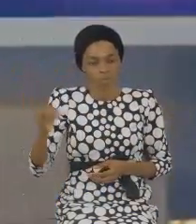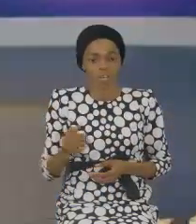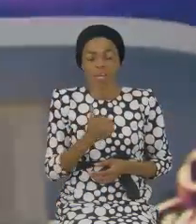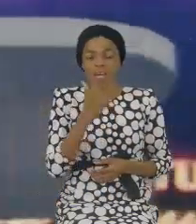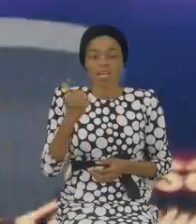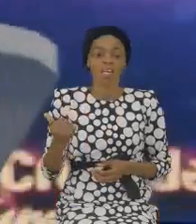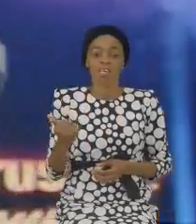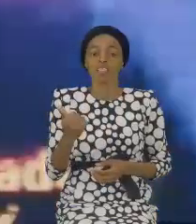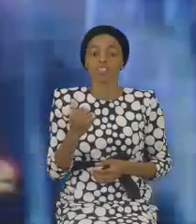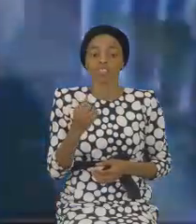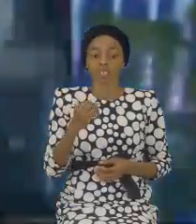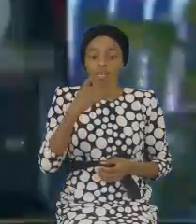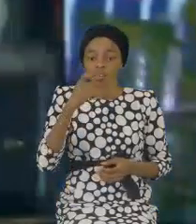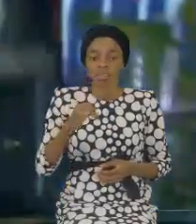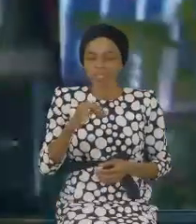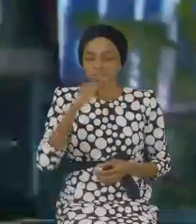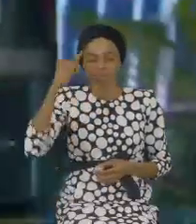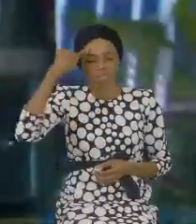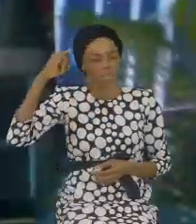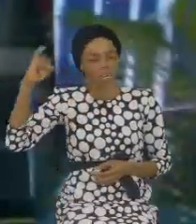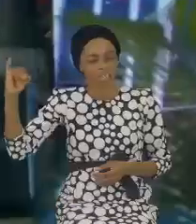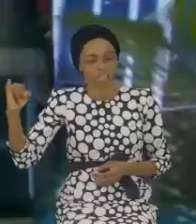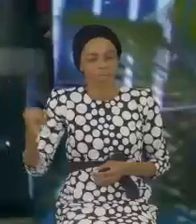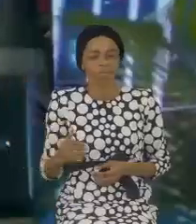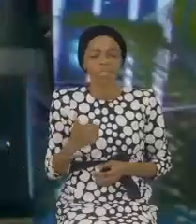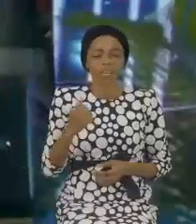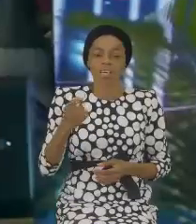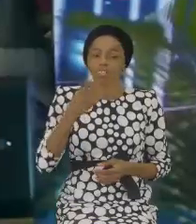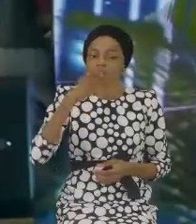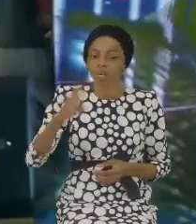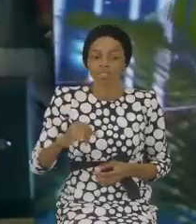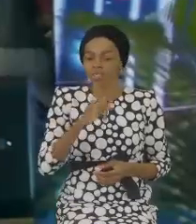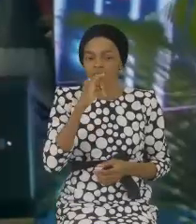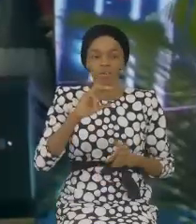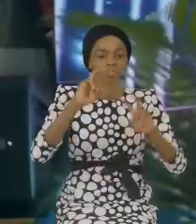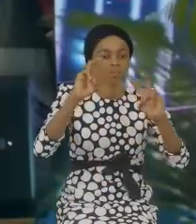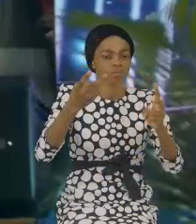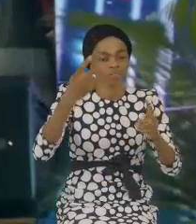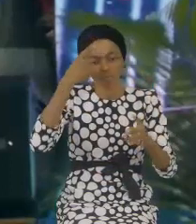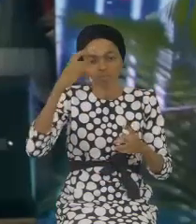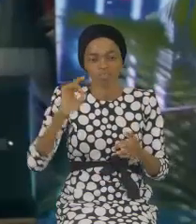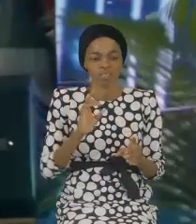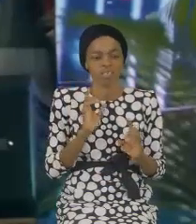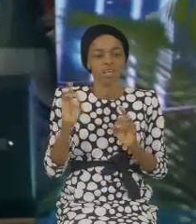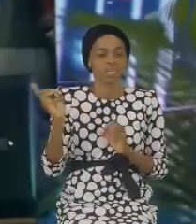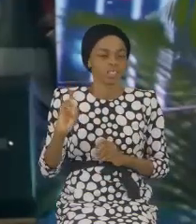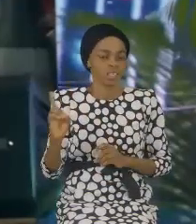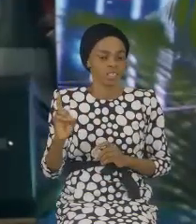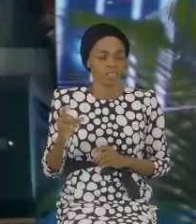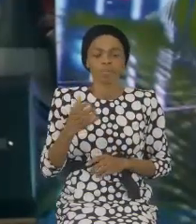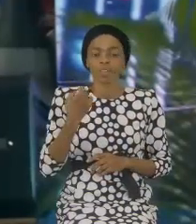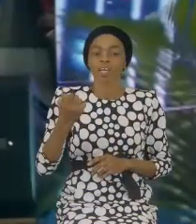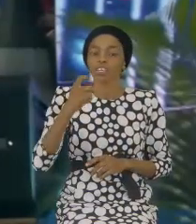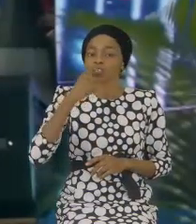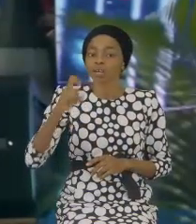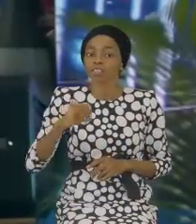not an opinion. A charge is not a topic for debate. A charge is a